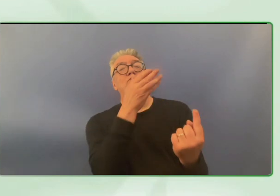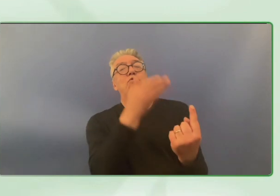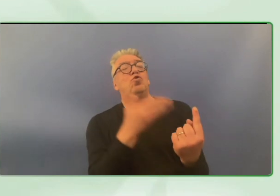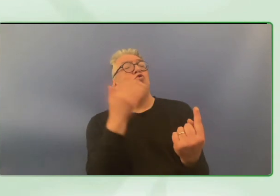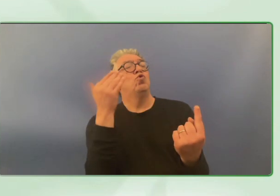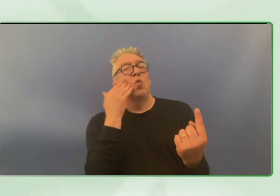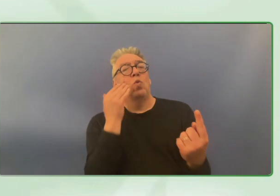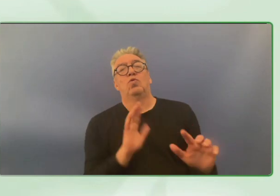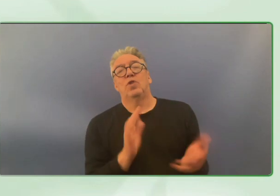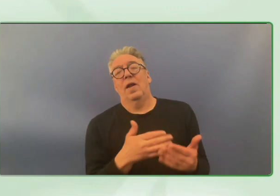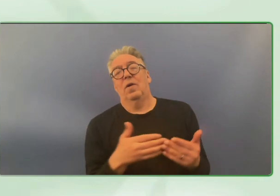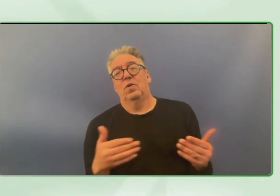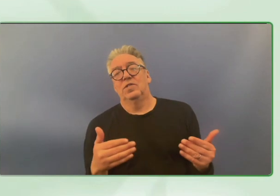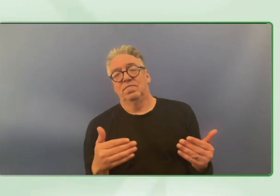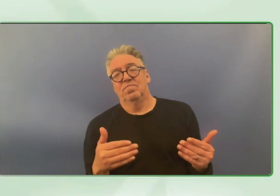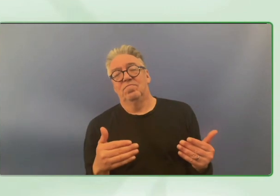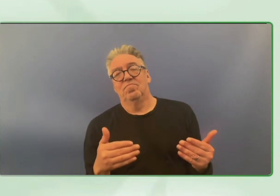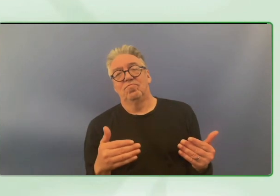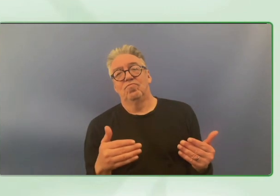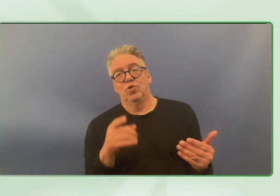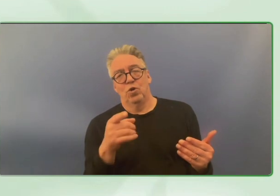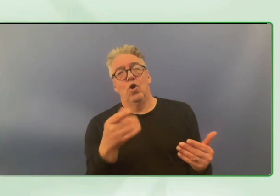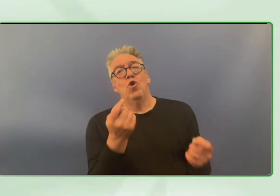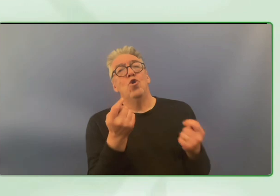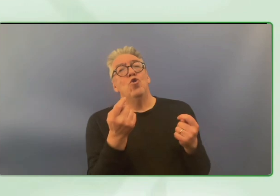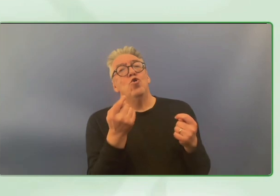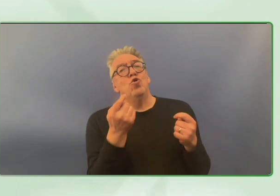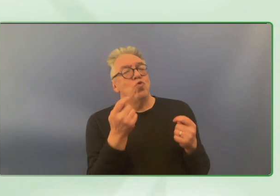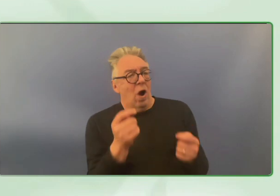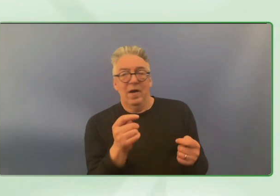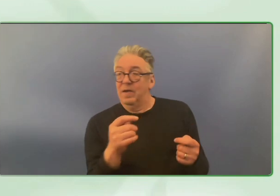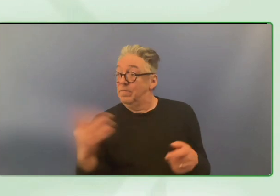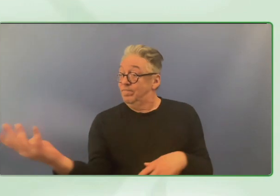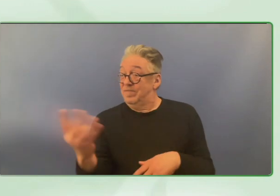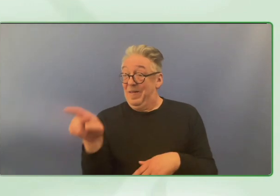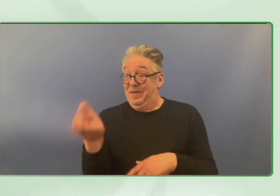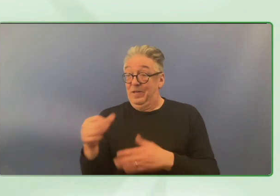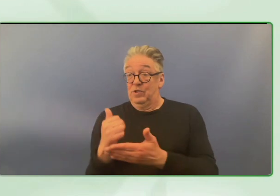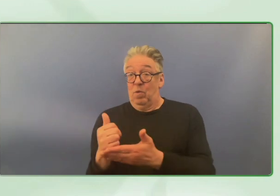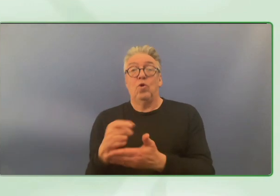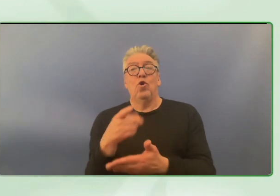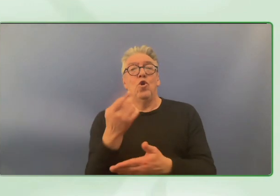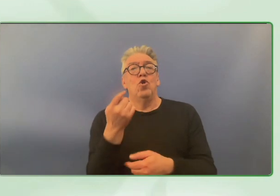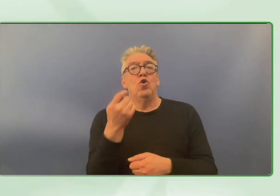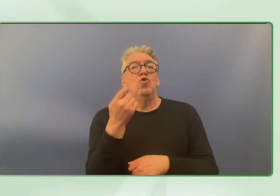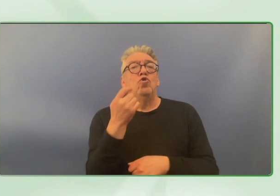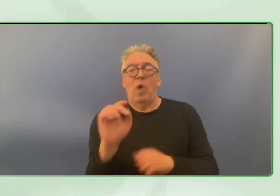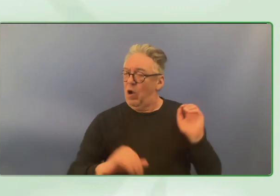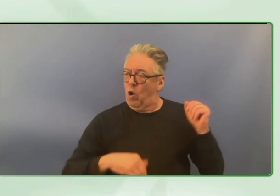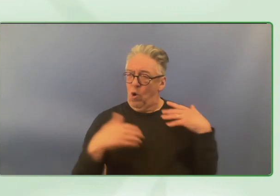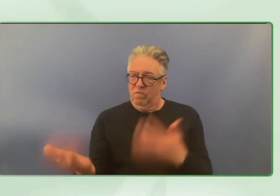So you're trying to be close to the people who need support by offering direct sign language